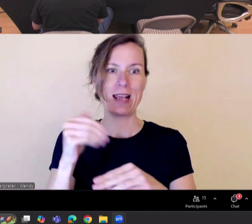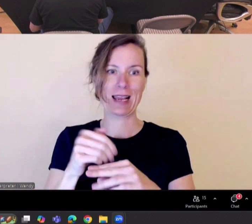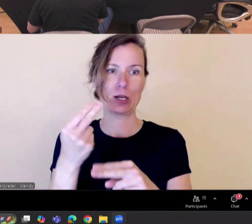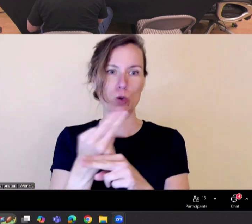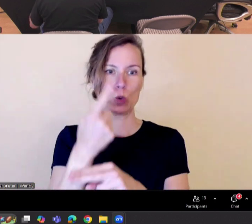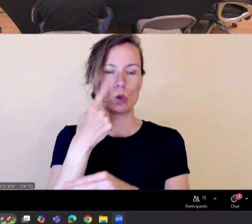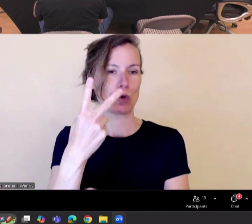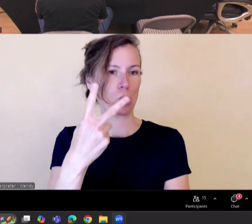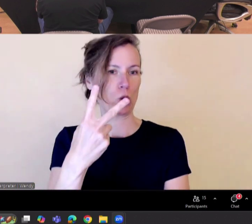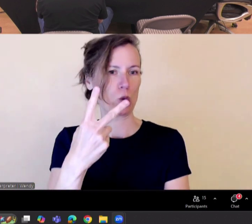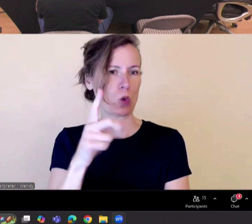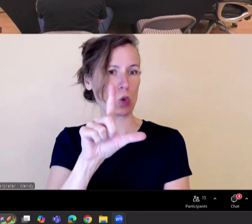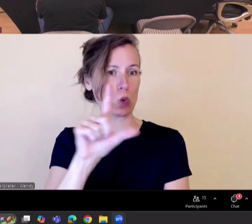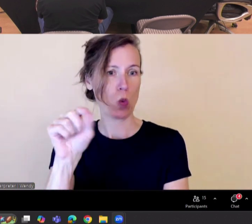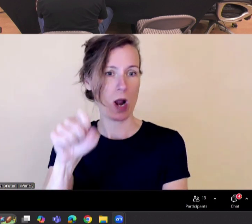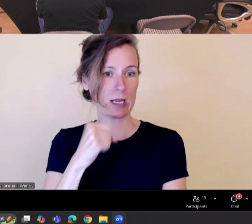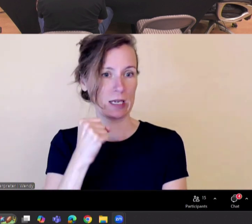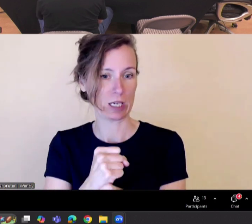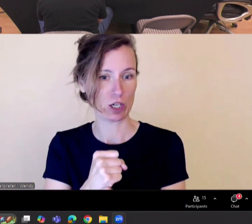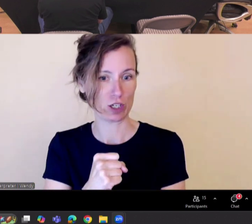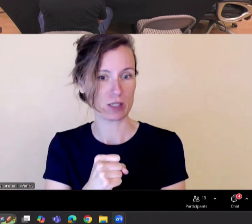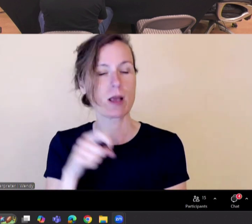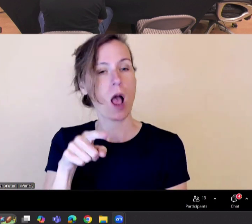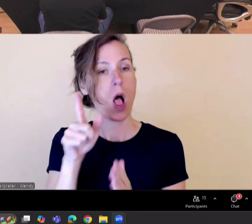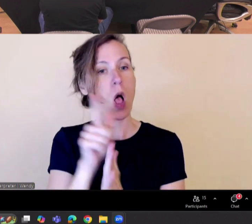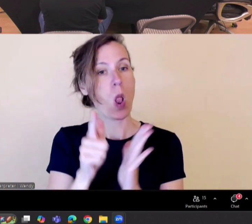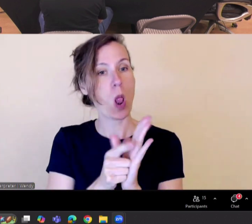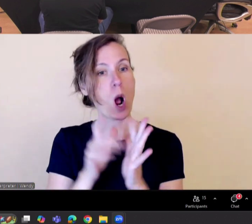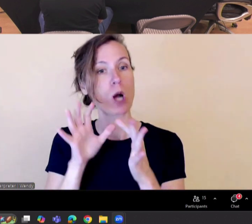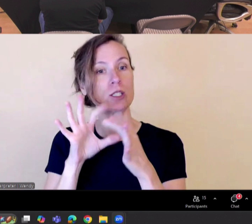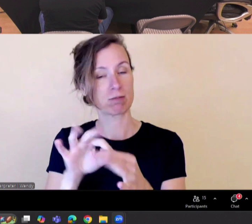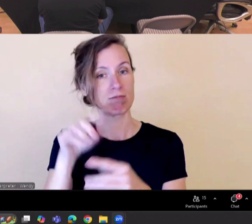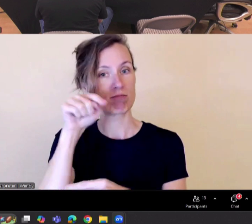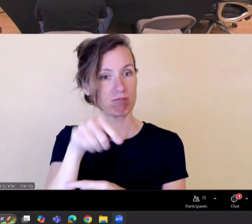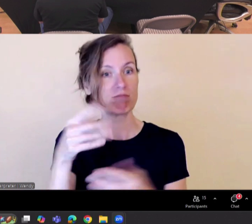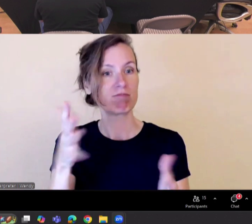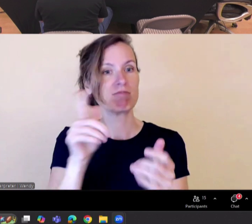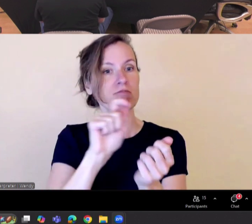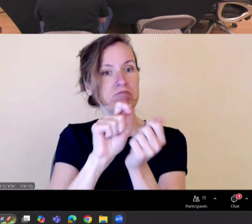laws have been modified over time to more